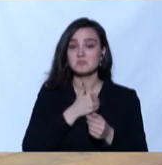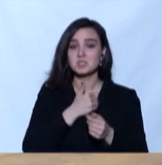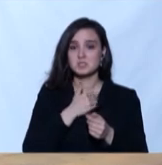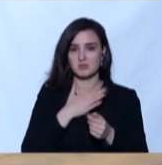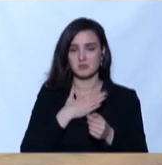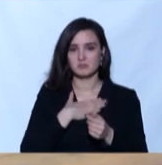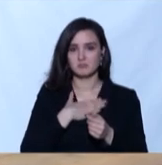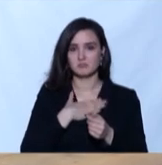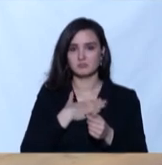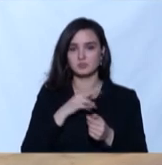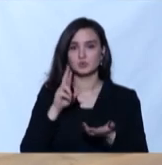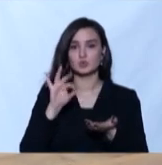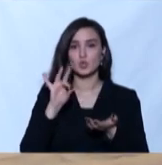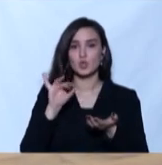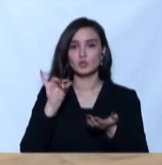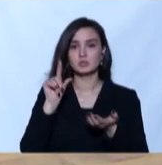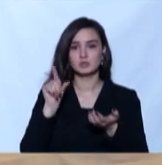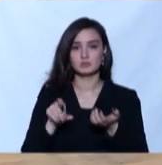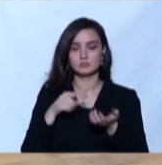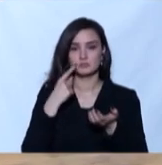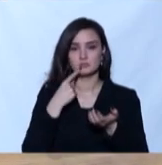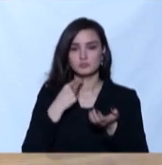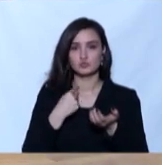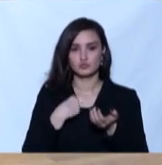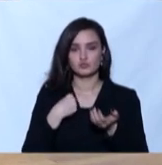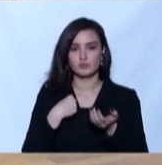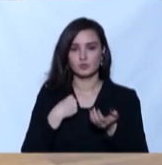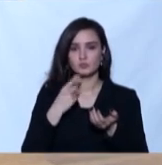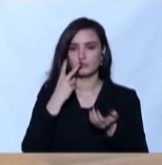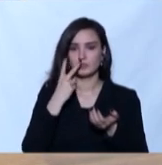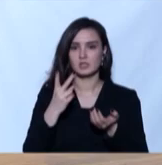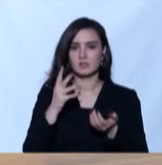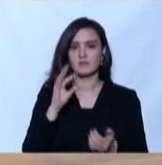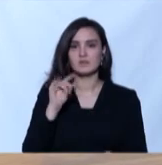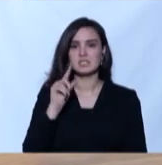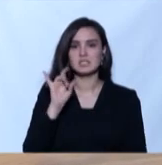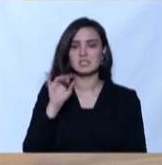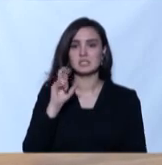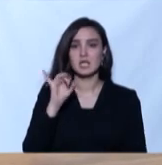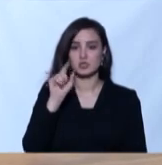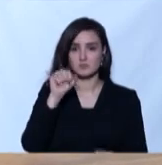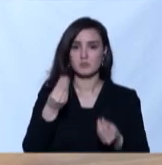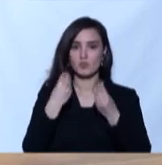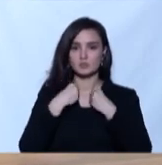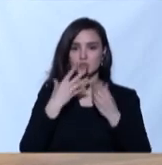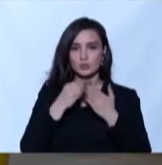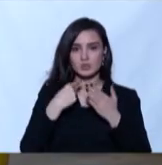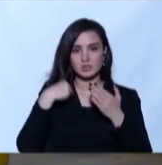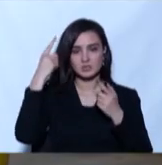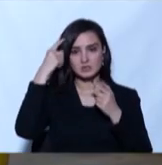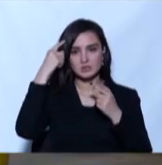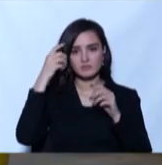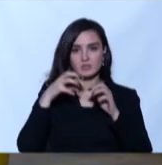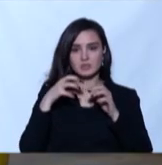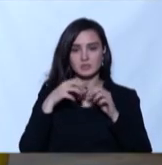brain." Dorothy said, "We're going to see the Wizard of Oz. Maybe he can give you a brain." Dorothy,